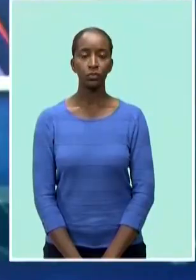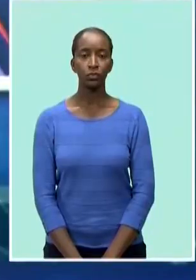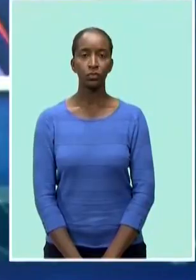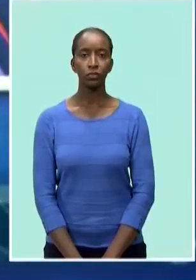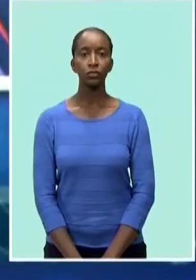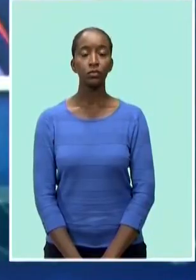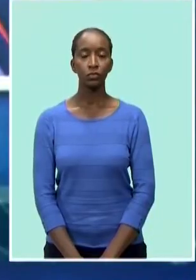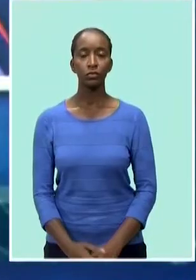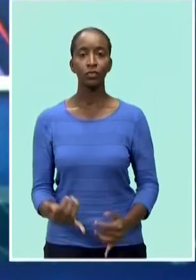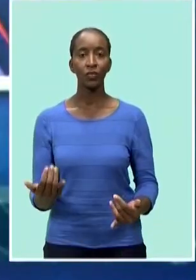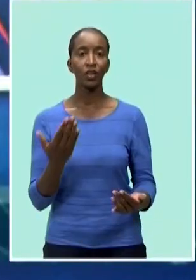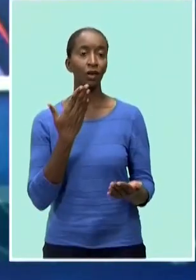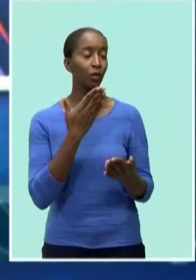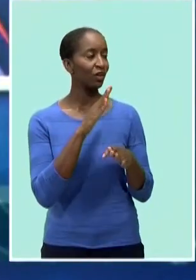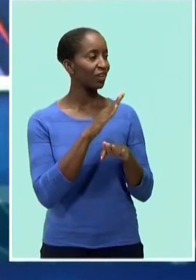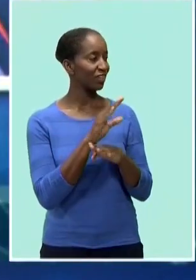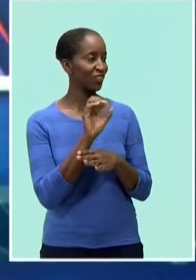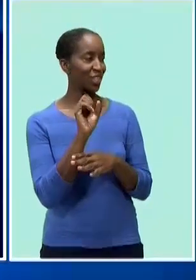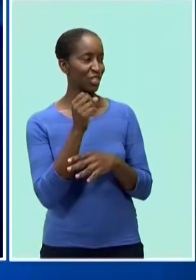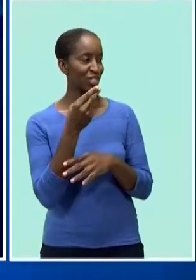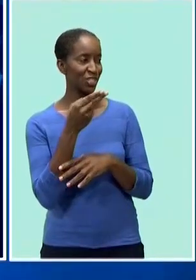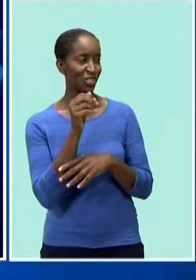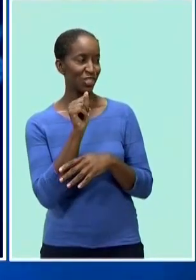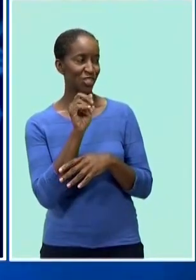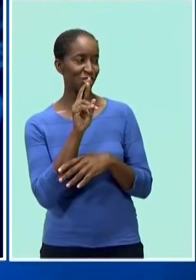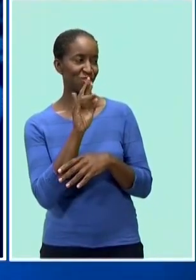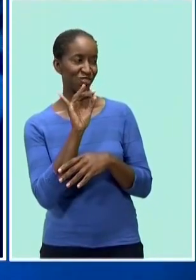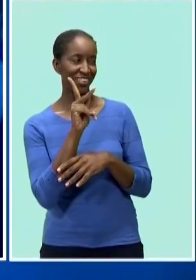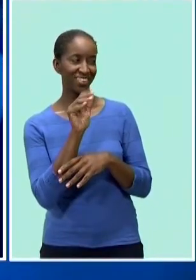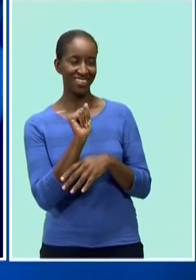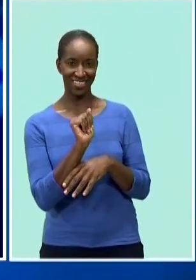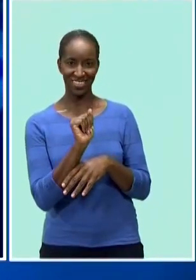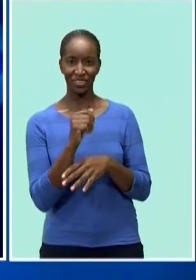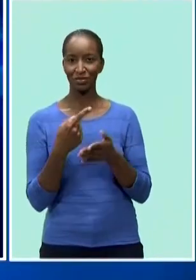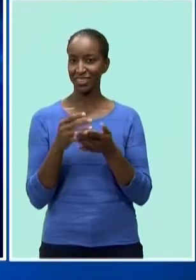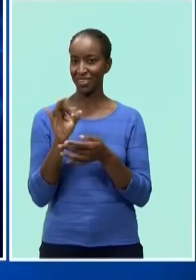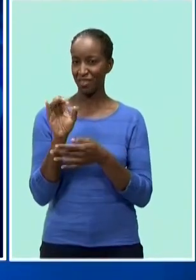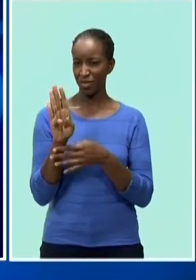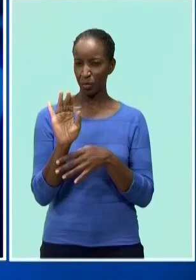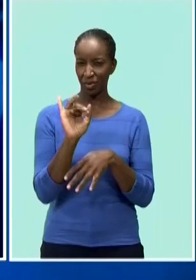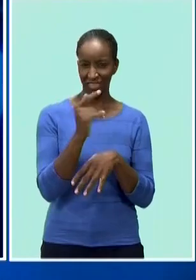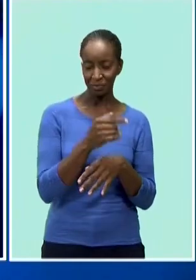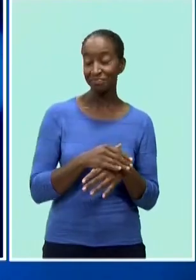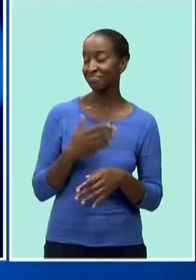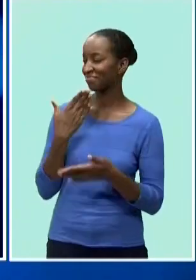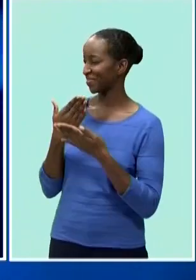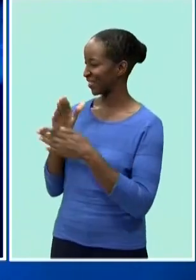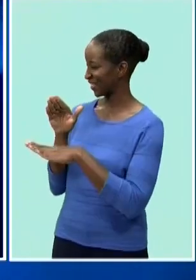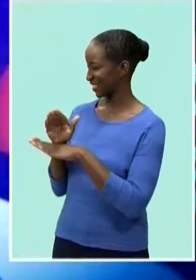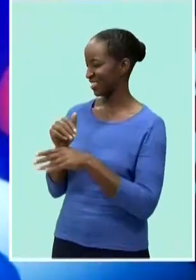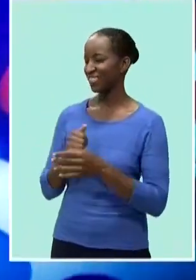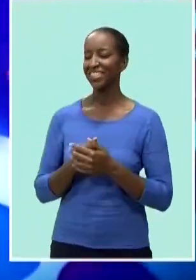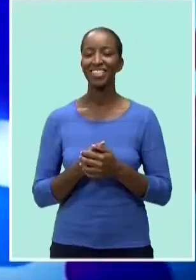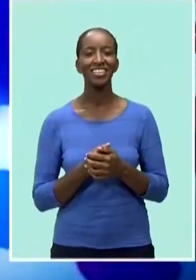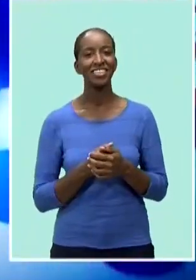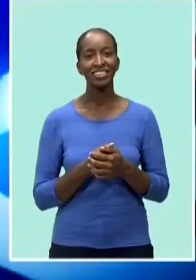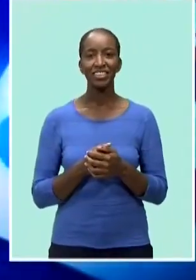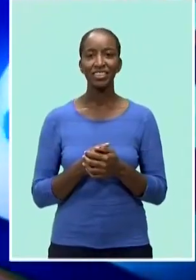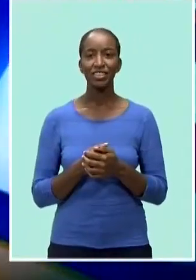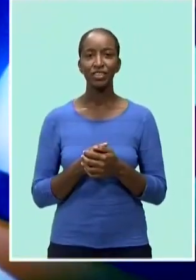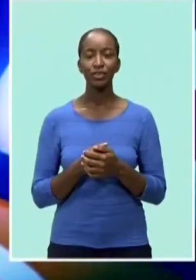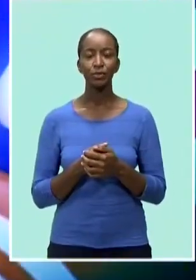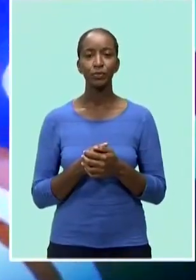And we say good evening now to Sharika, who is in our social media corner. Good evening, Lisa, and here's what's trending. Earlier, you